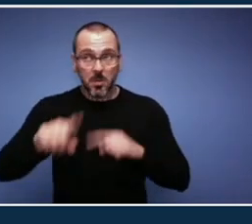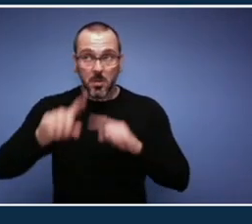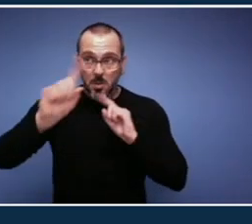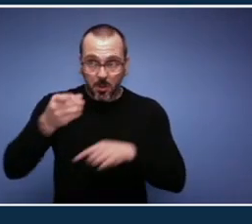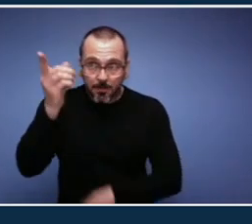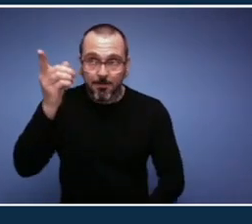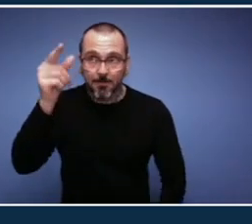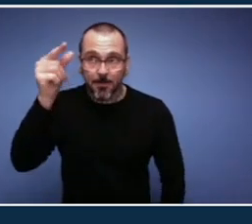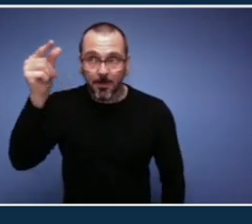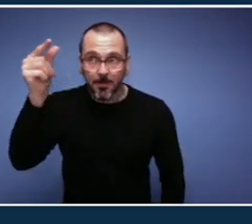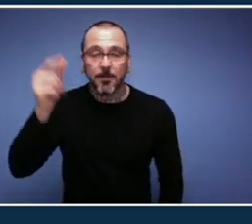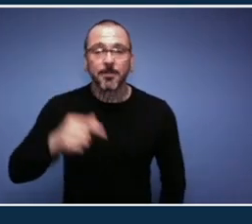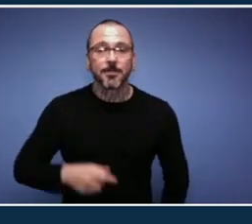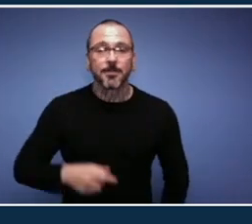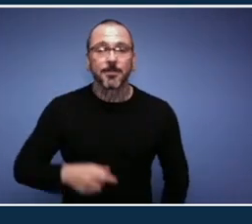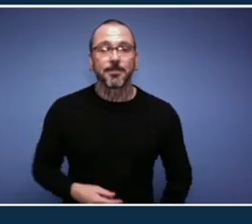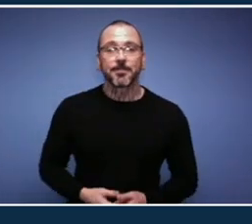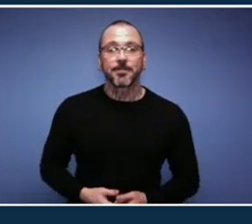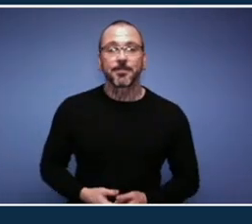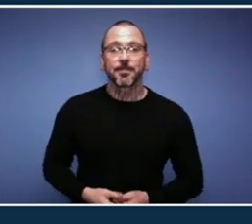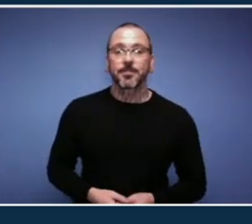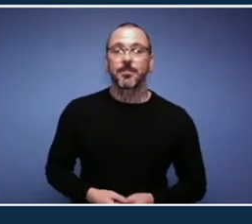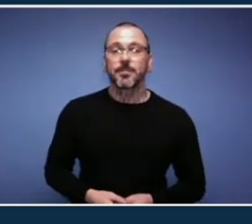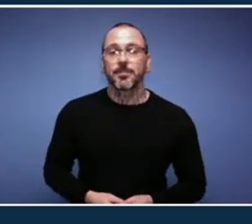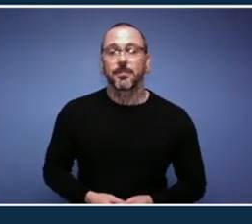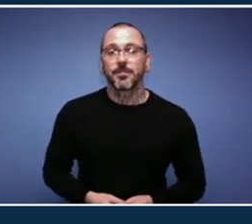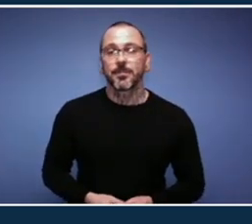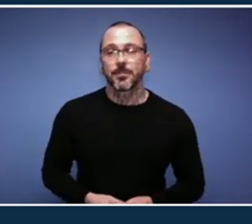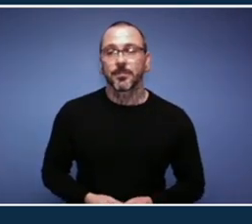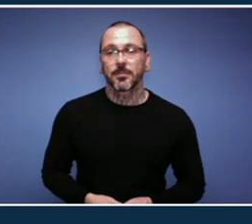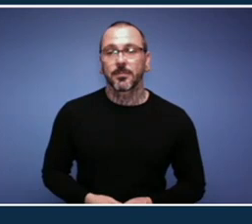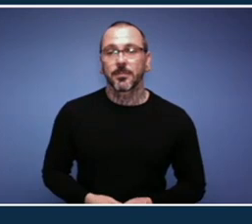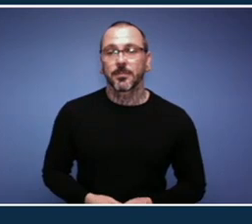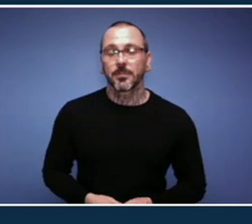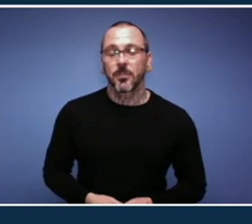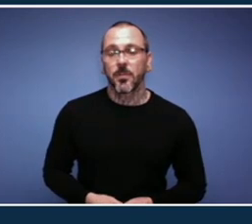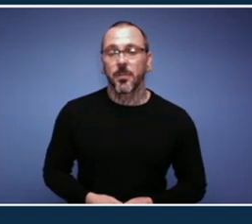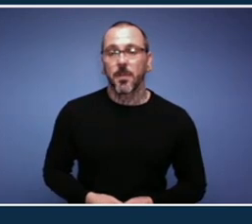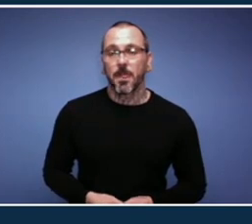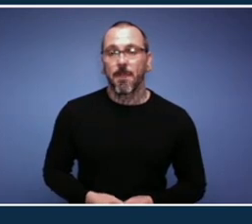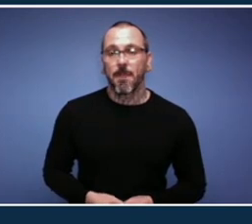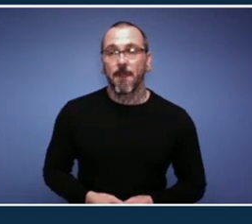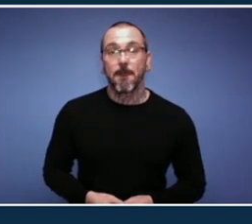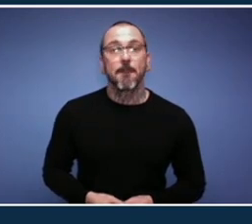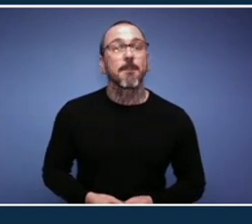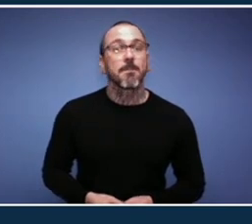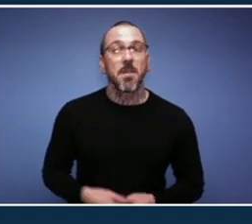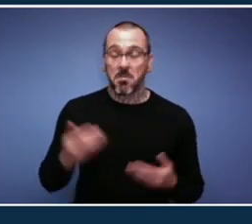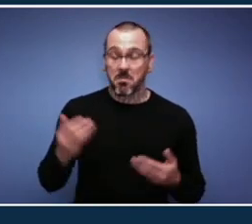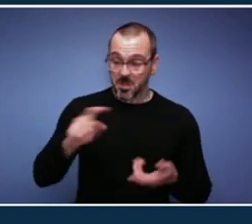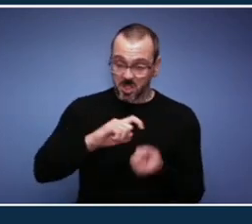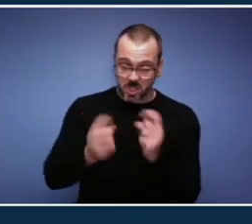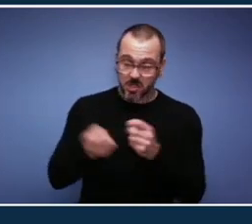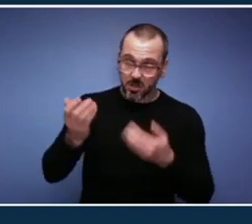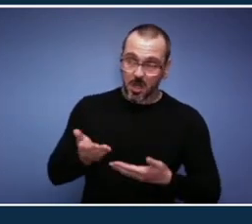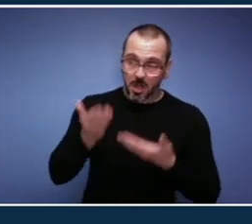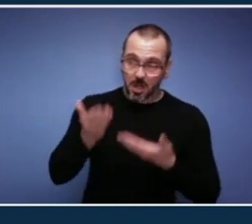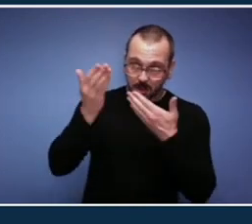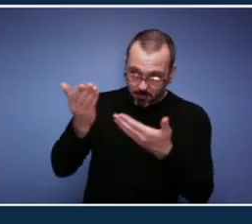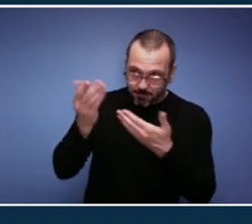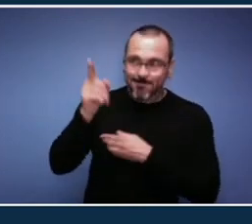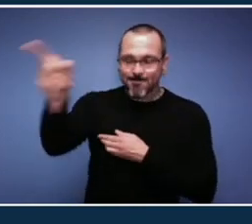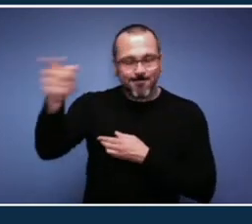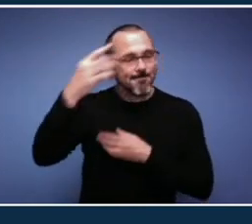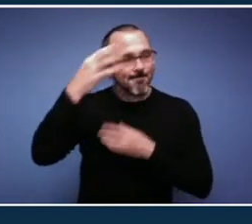that we've identified, the changes that are necessary, are going to be followed. They're going to be tracked, or monitored is another